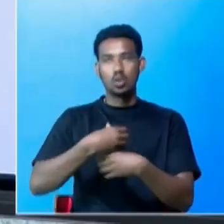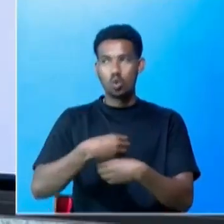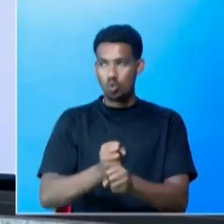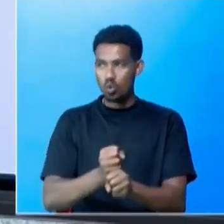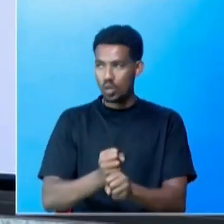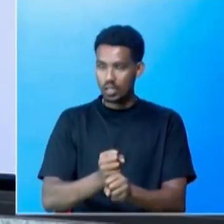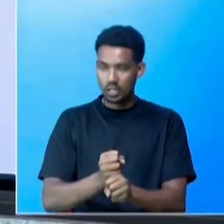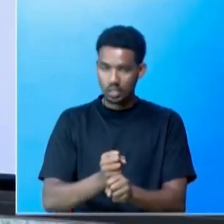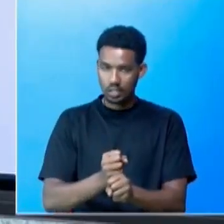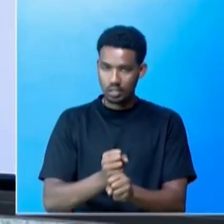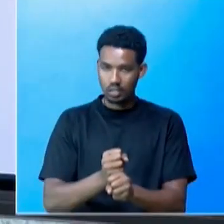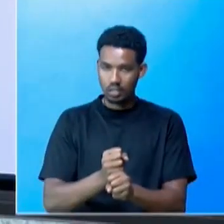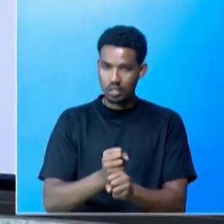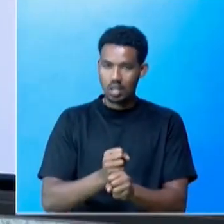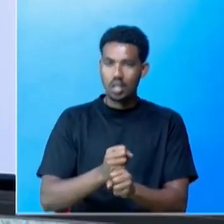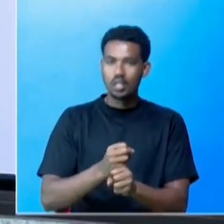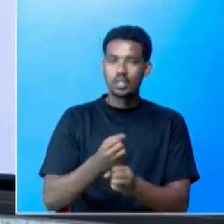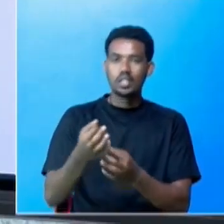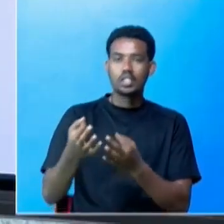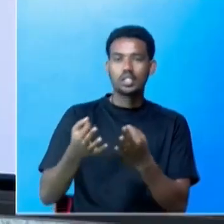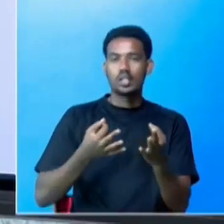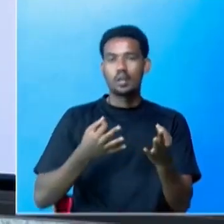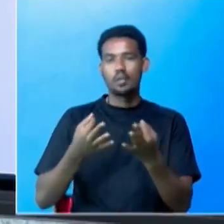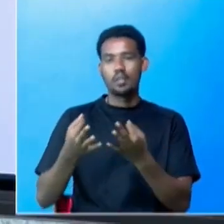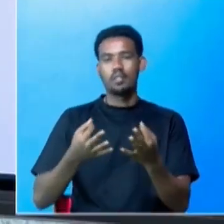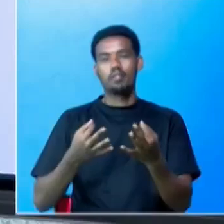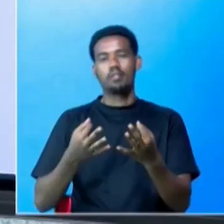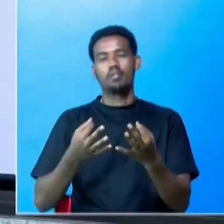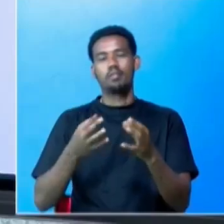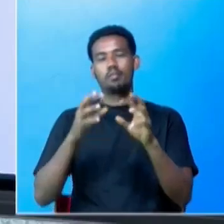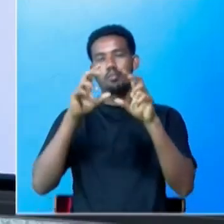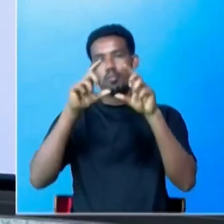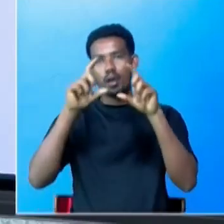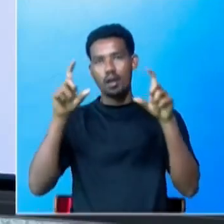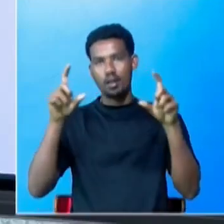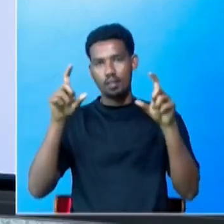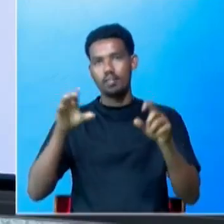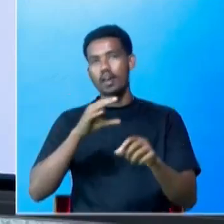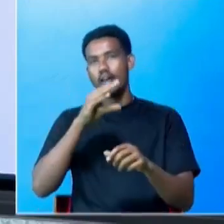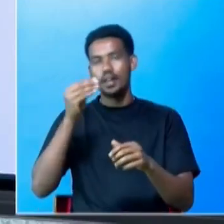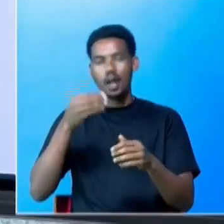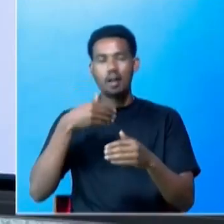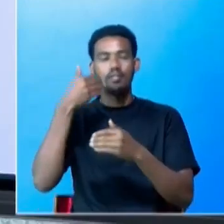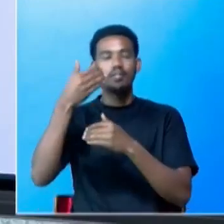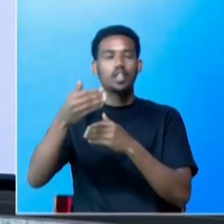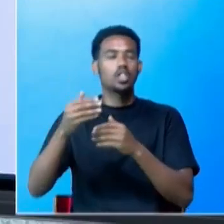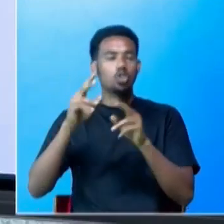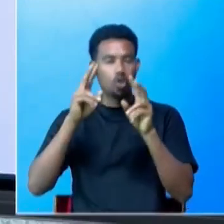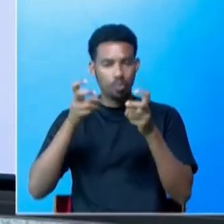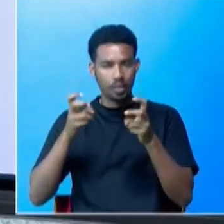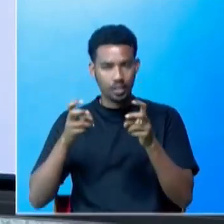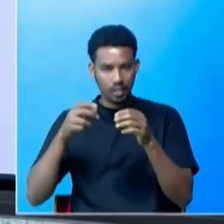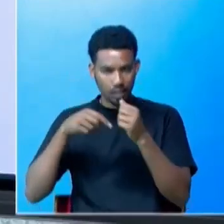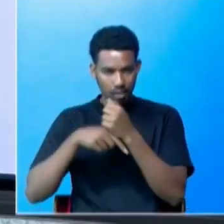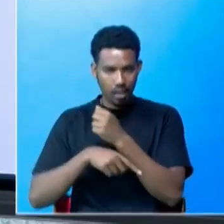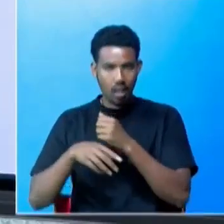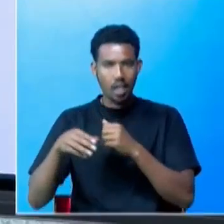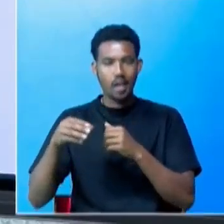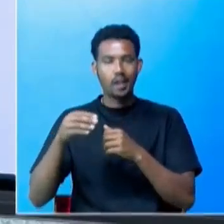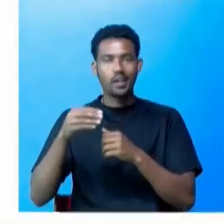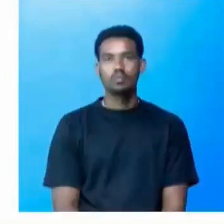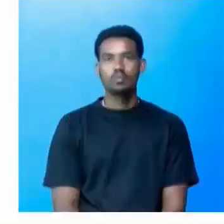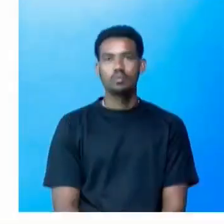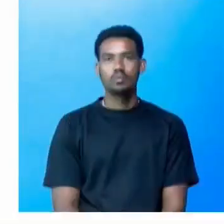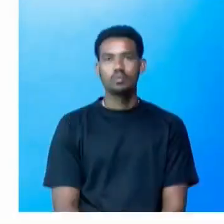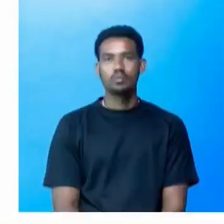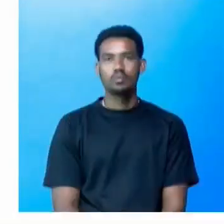the descriptive paragraph or after topic and detail and closing. And also, we can say